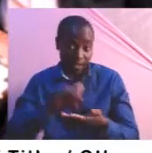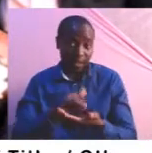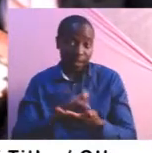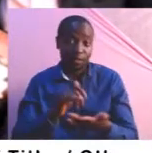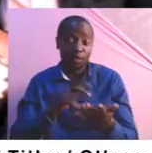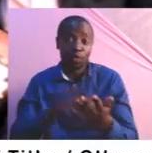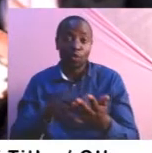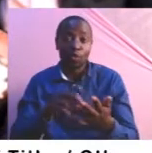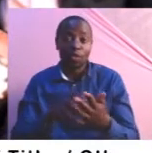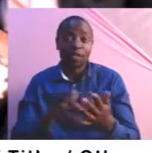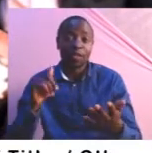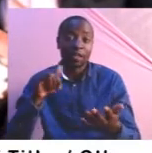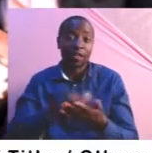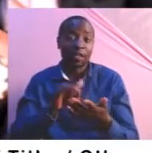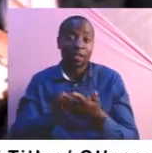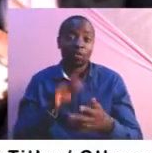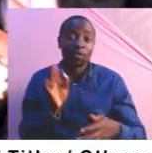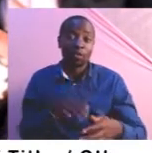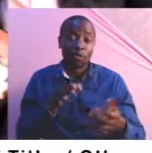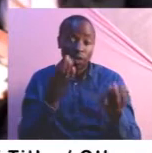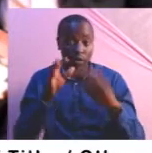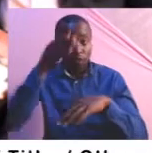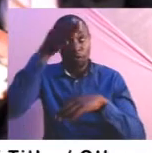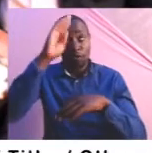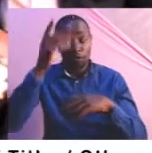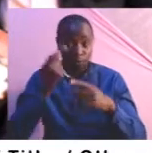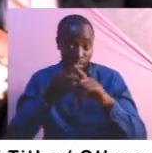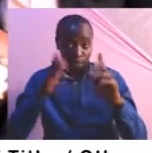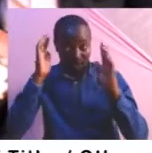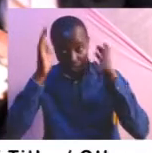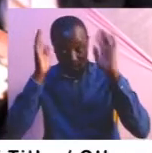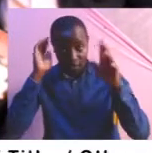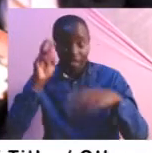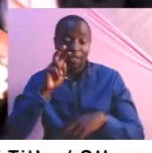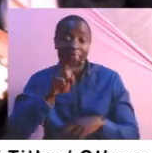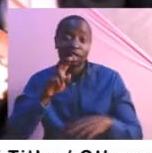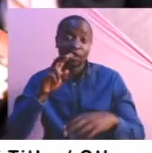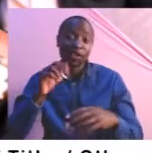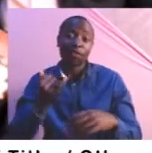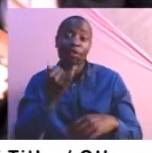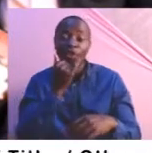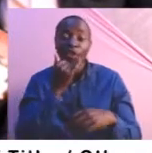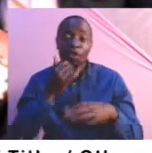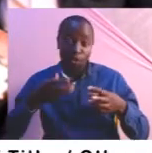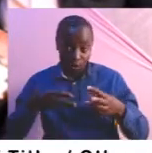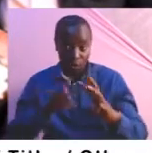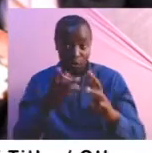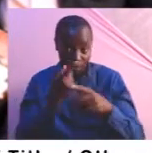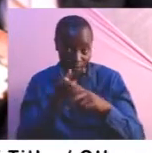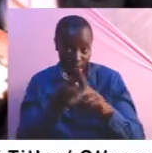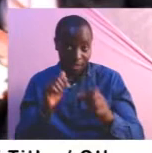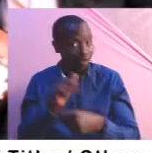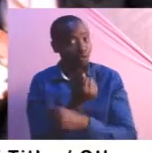and calling myself a woman of God, but a donkey can see that I'm on the wrong path. But